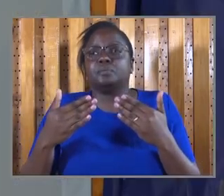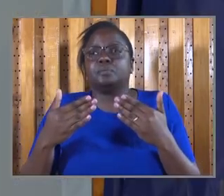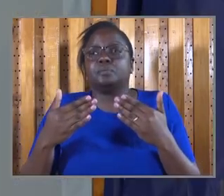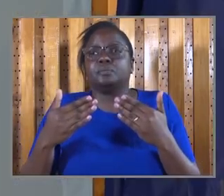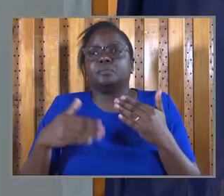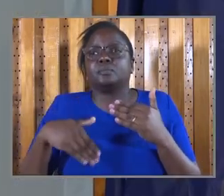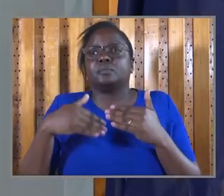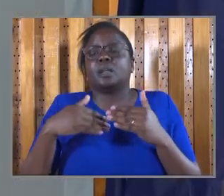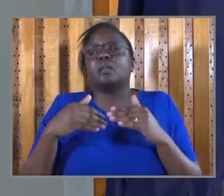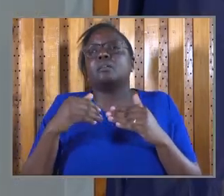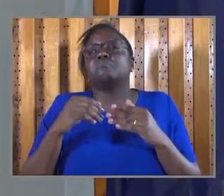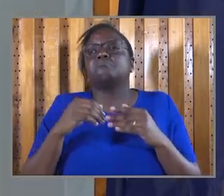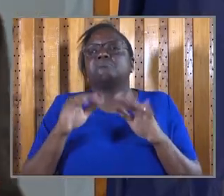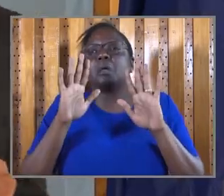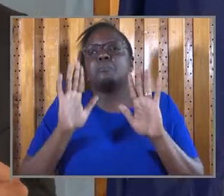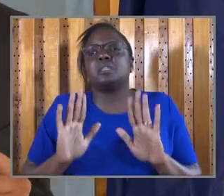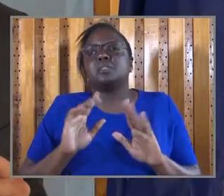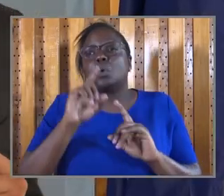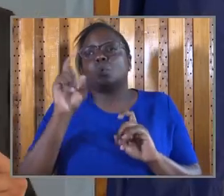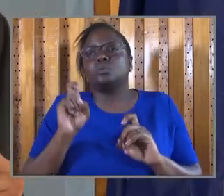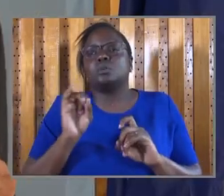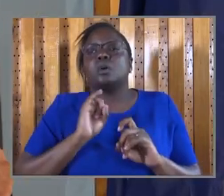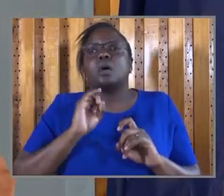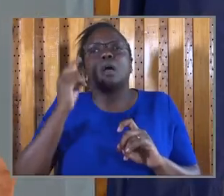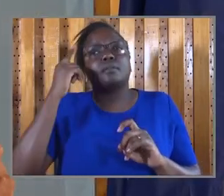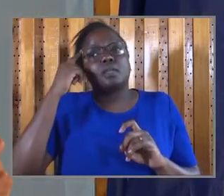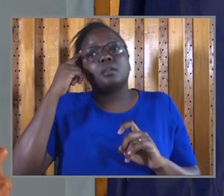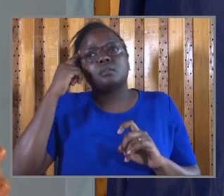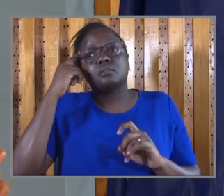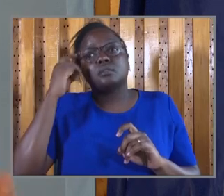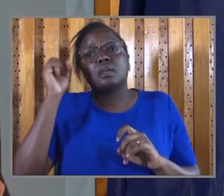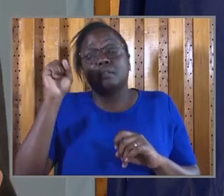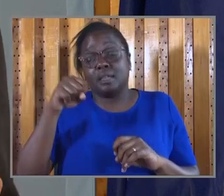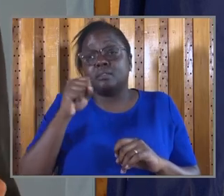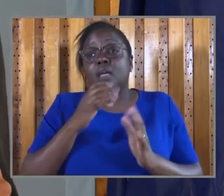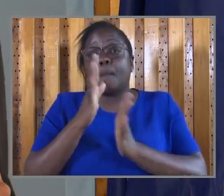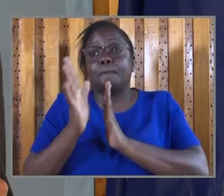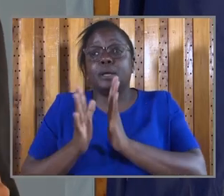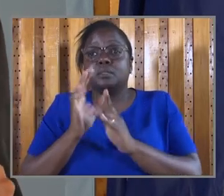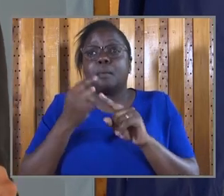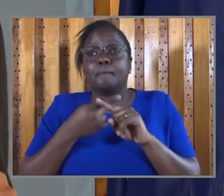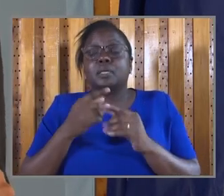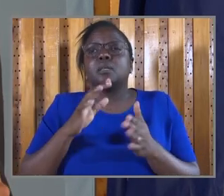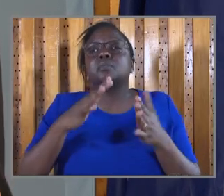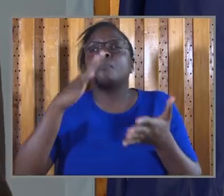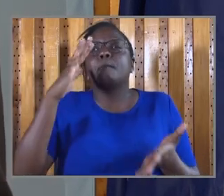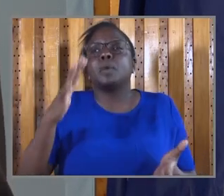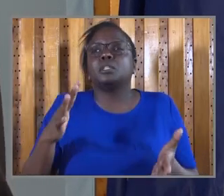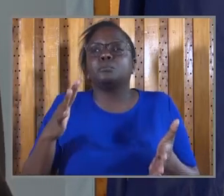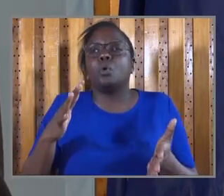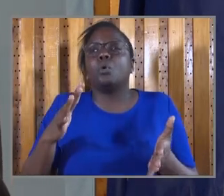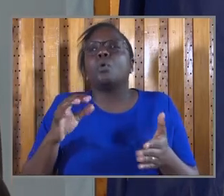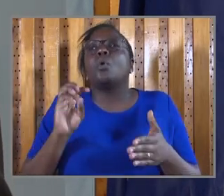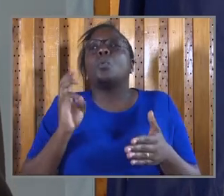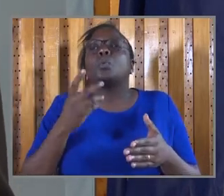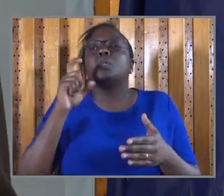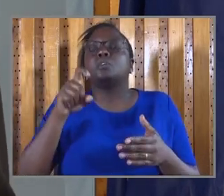and excellent question. I think the honest answer is yes, there is, but there's much more that we actually should be doing